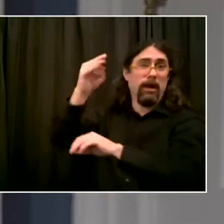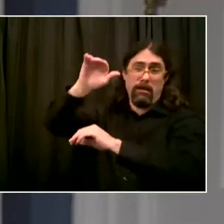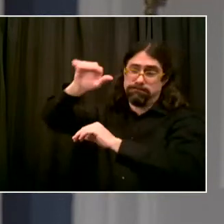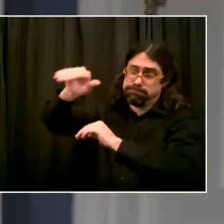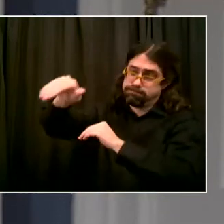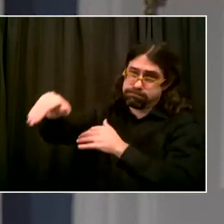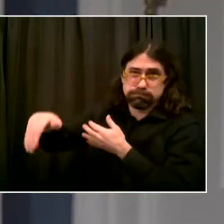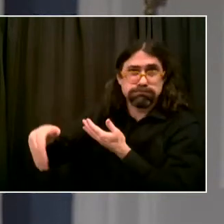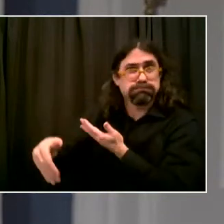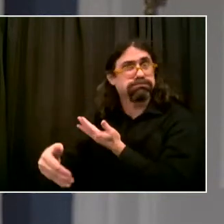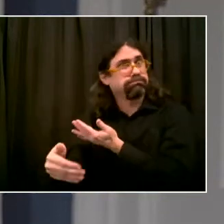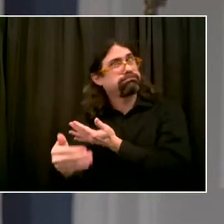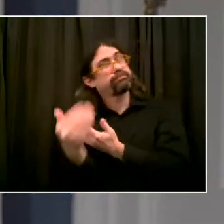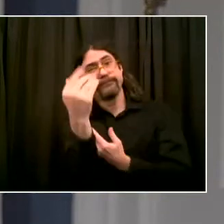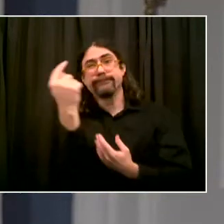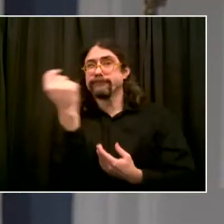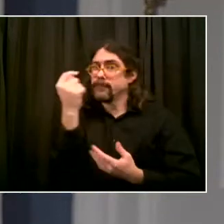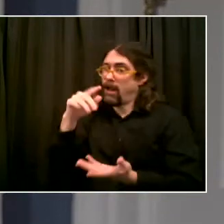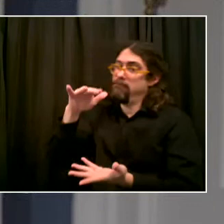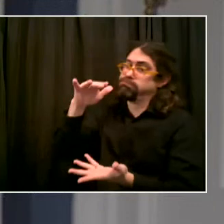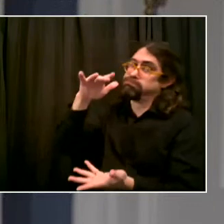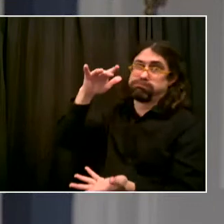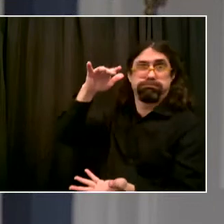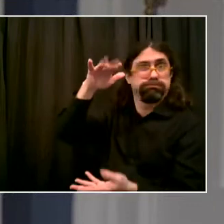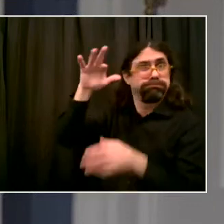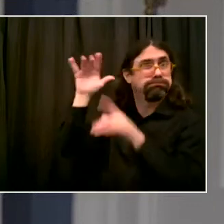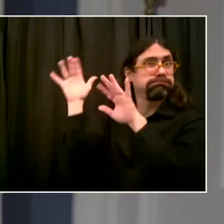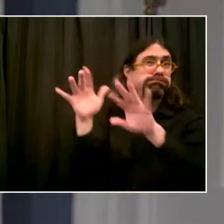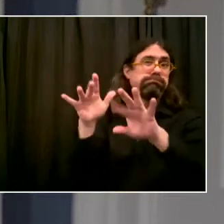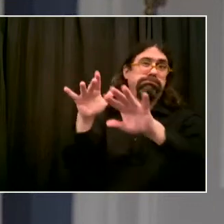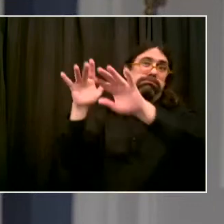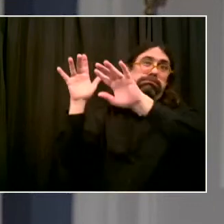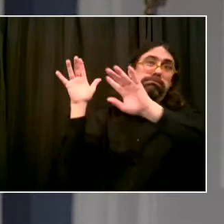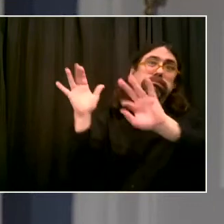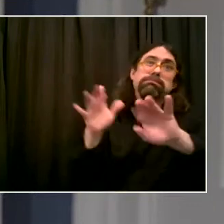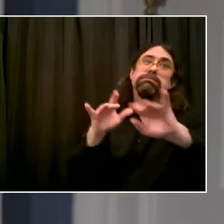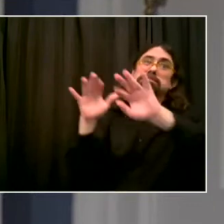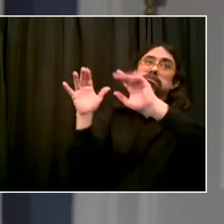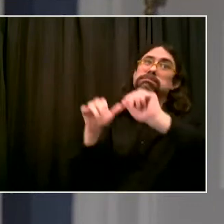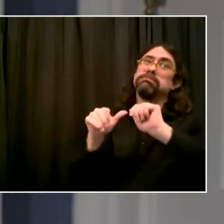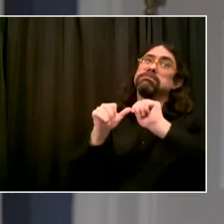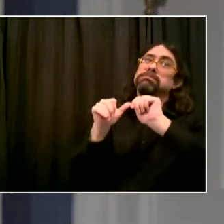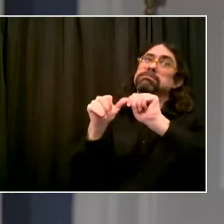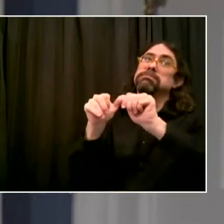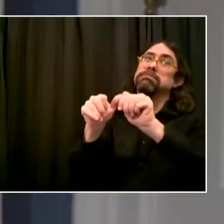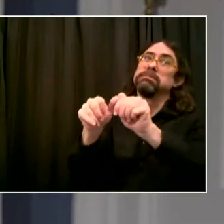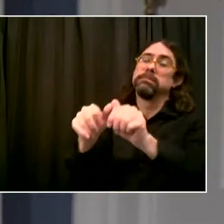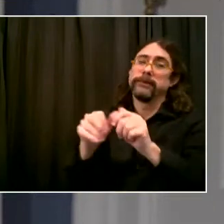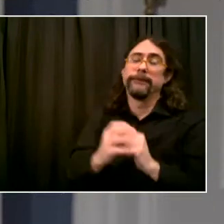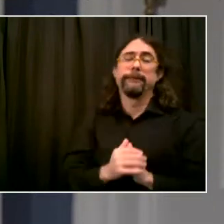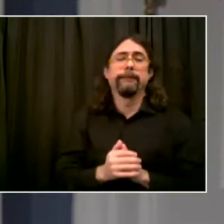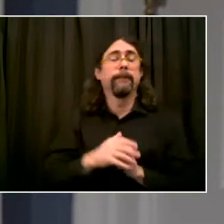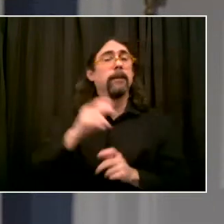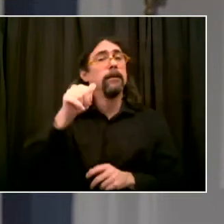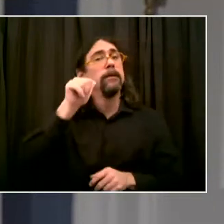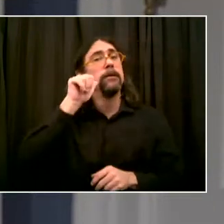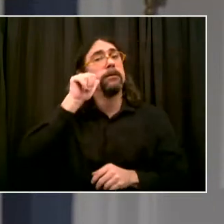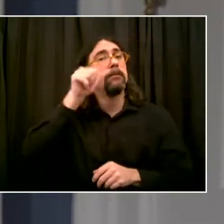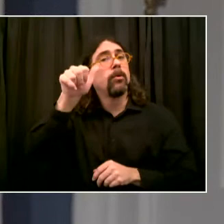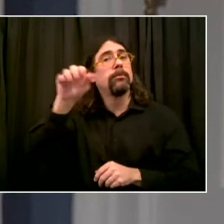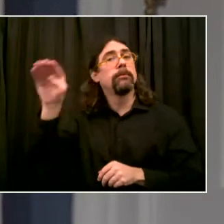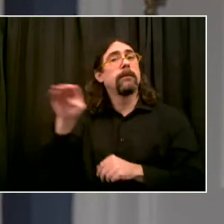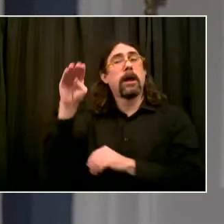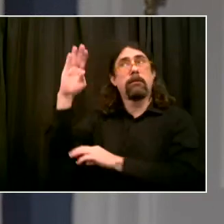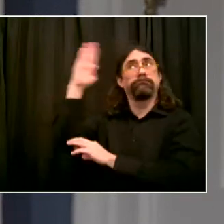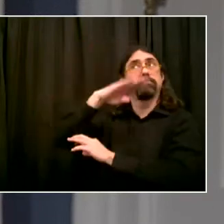between 8 a.m. and 8 p.m. During this time, we're going to have increased winds, we're going to have cold weather, and travel